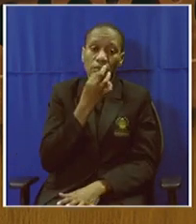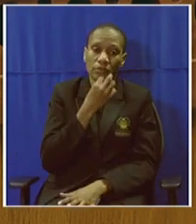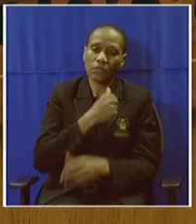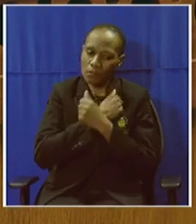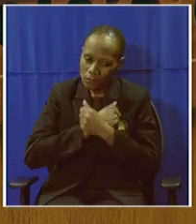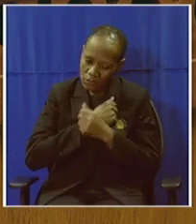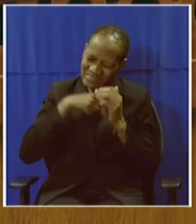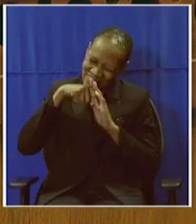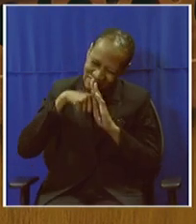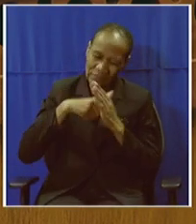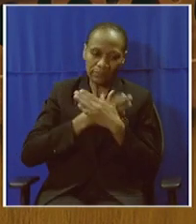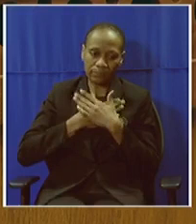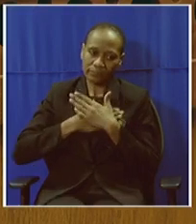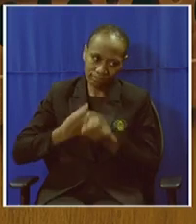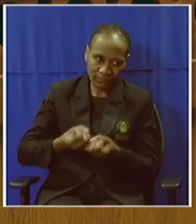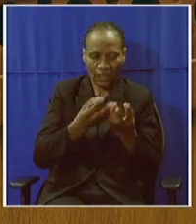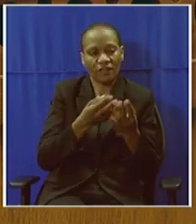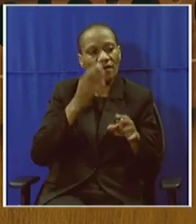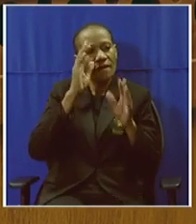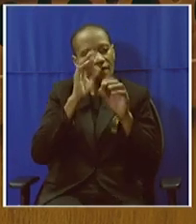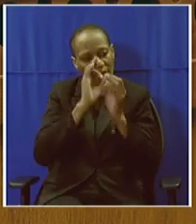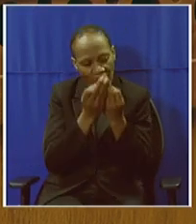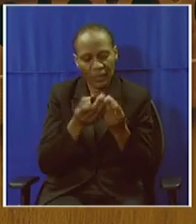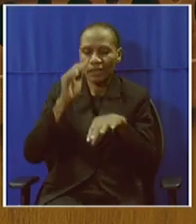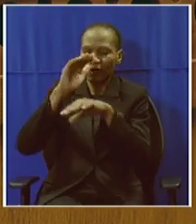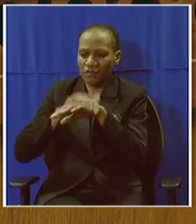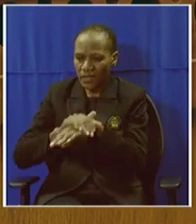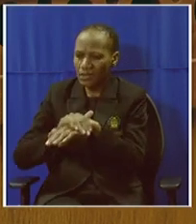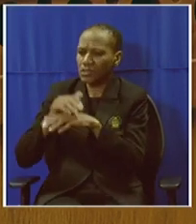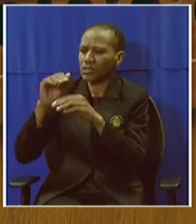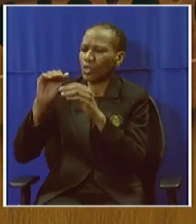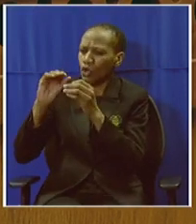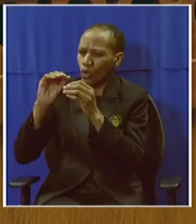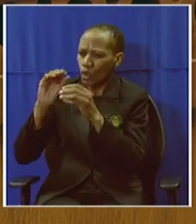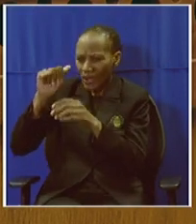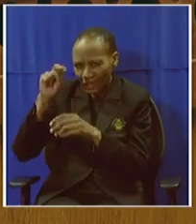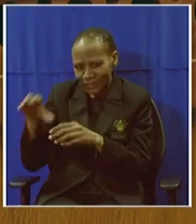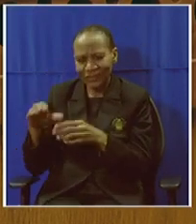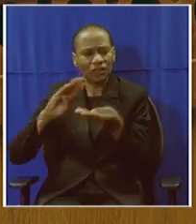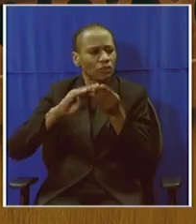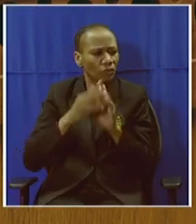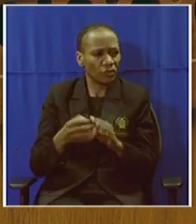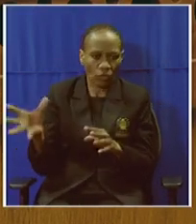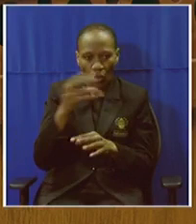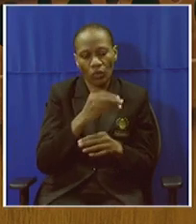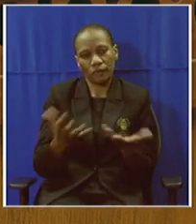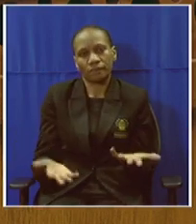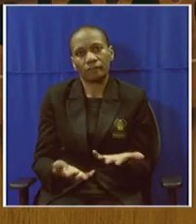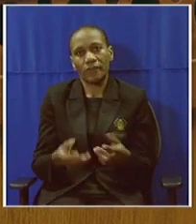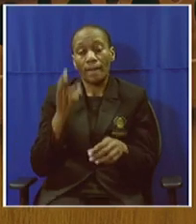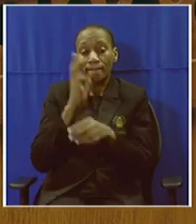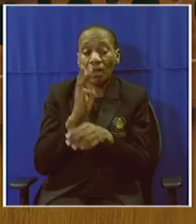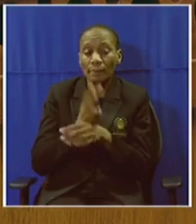deepest condolences to her family, friends, colleagues, and the South African community. Thank you to Mama in the gallery